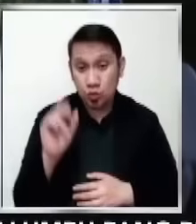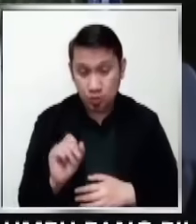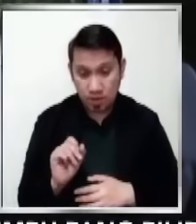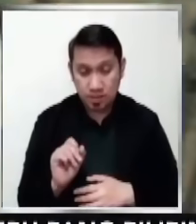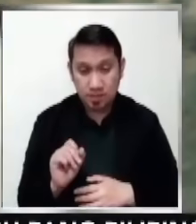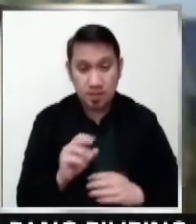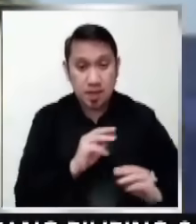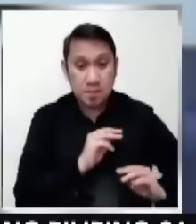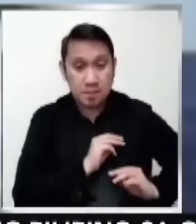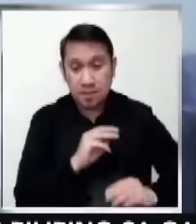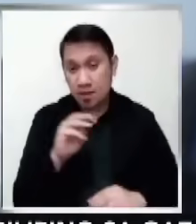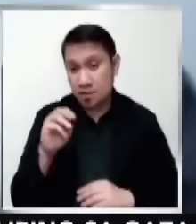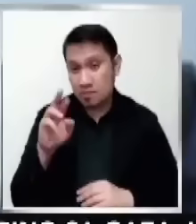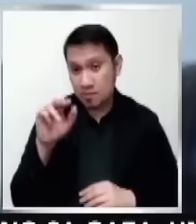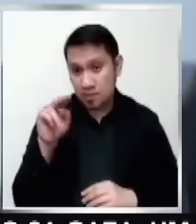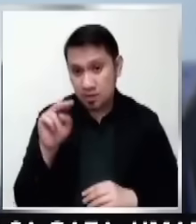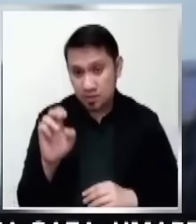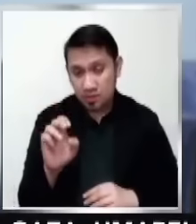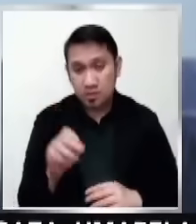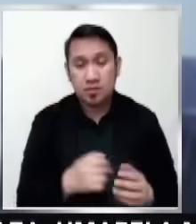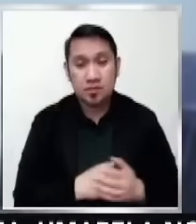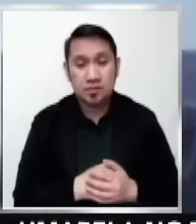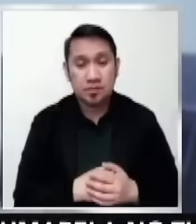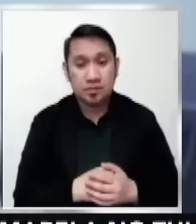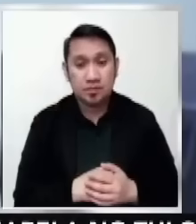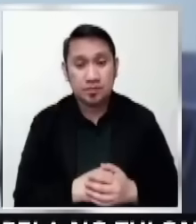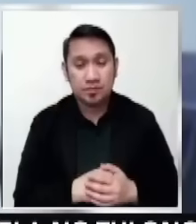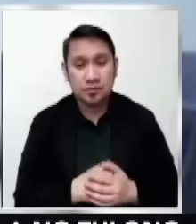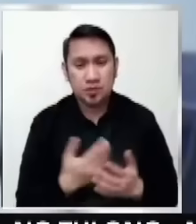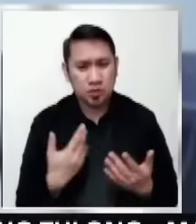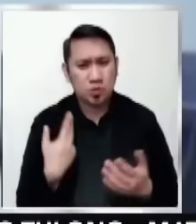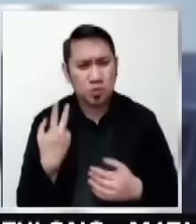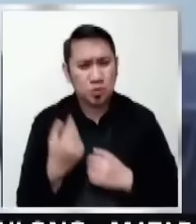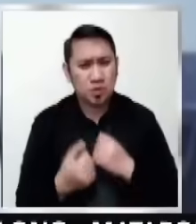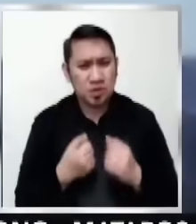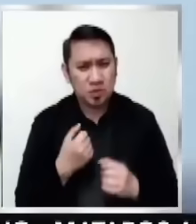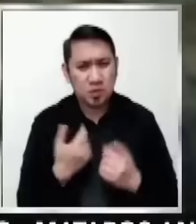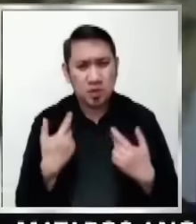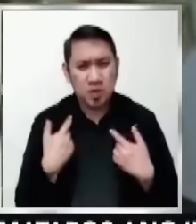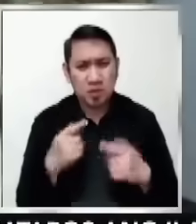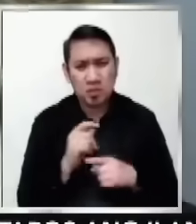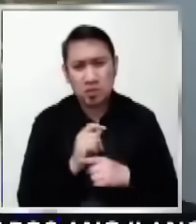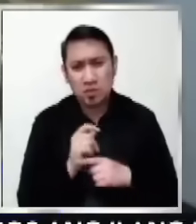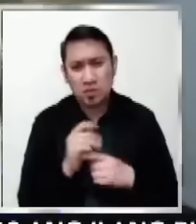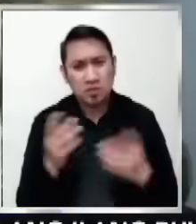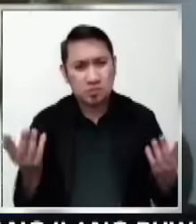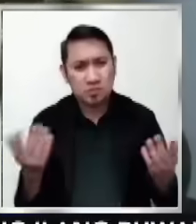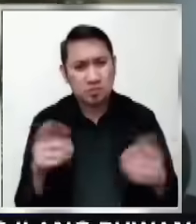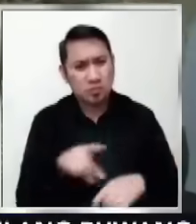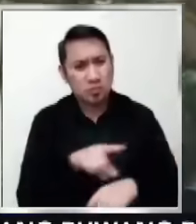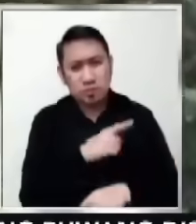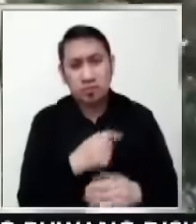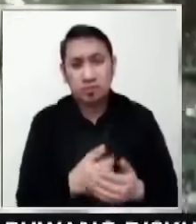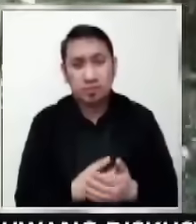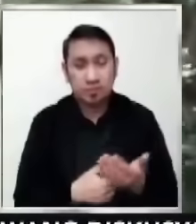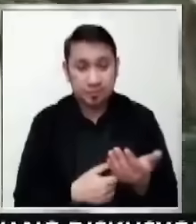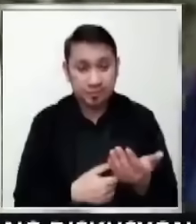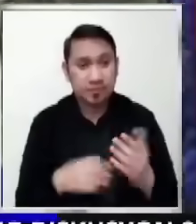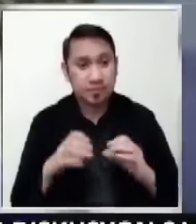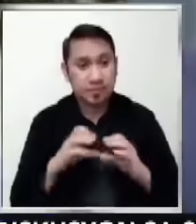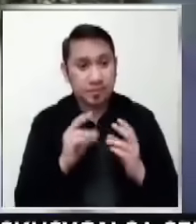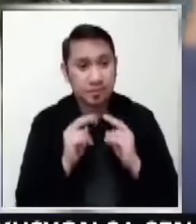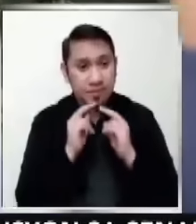been in planning probably for close to a year. So recent events don't have anything to bear on it. Para sa GMA Integrated